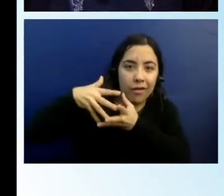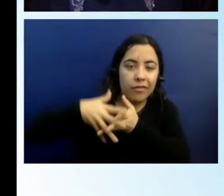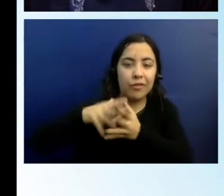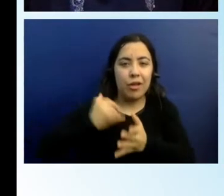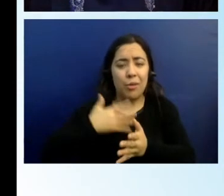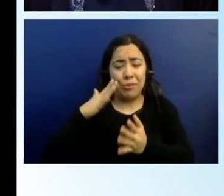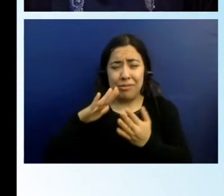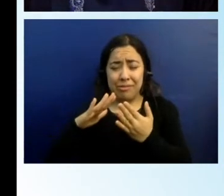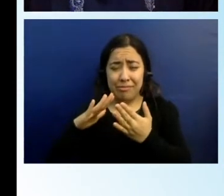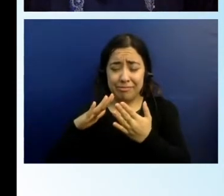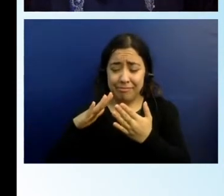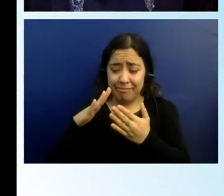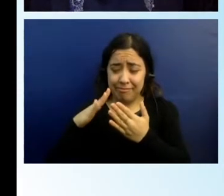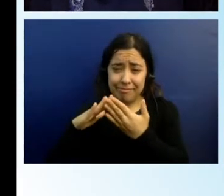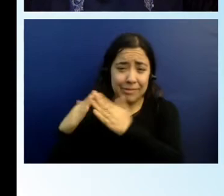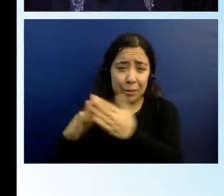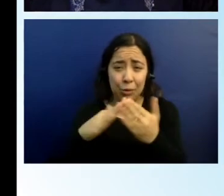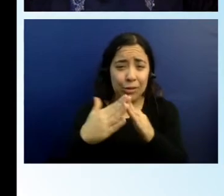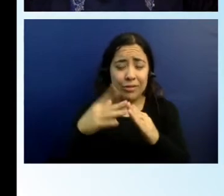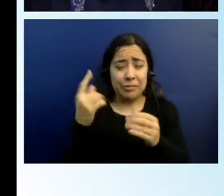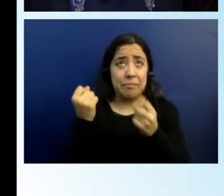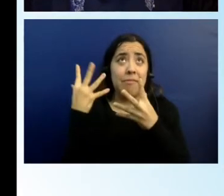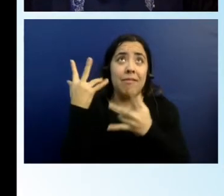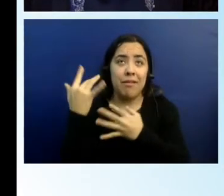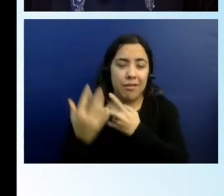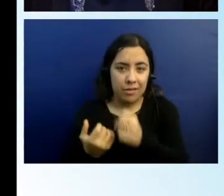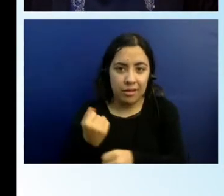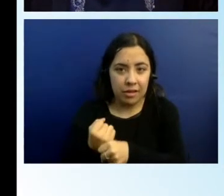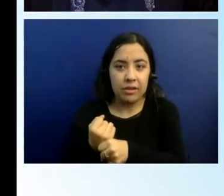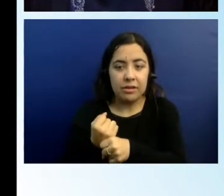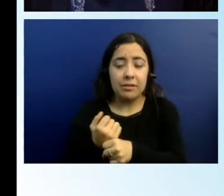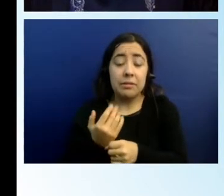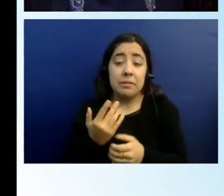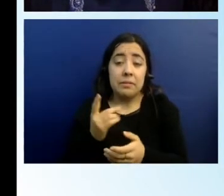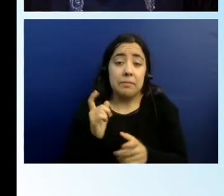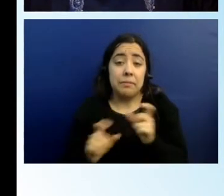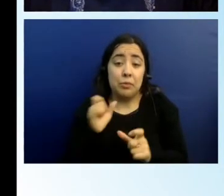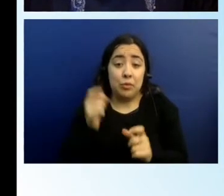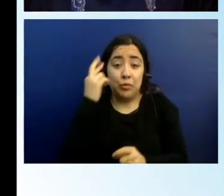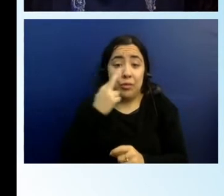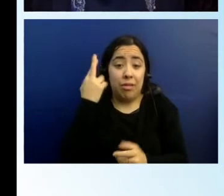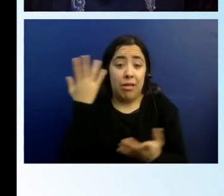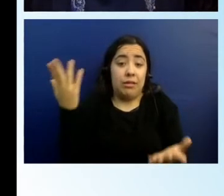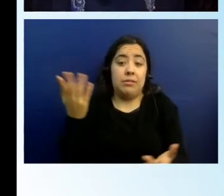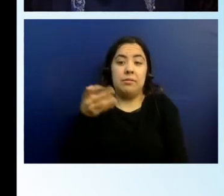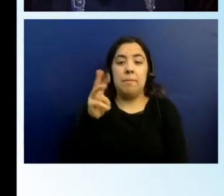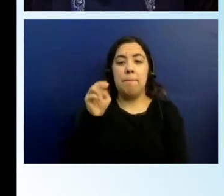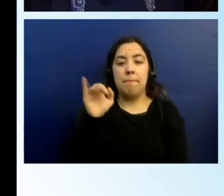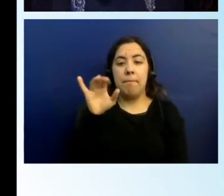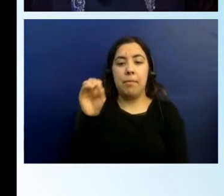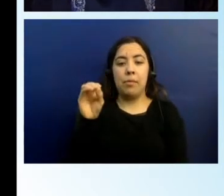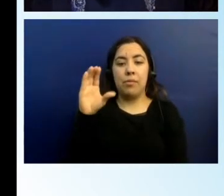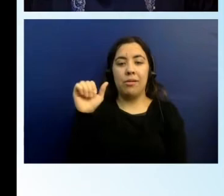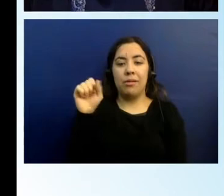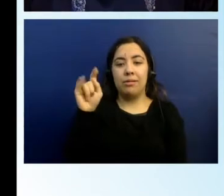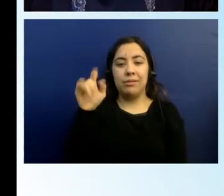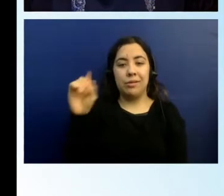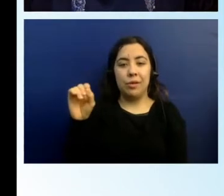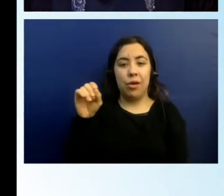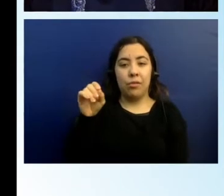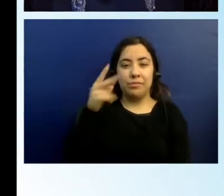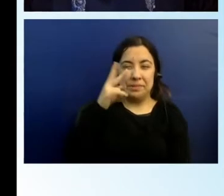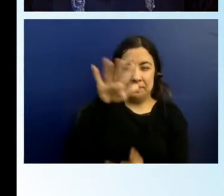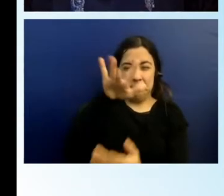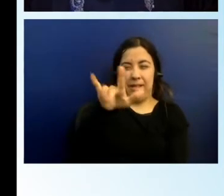decades. Oftentimes people don't realize that Mario Castillo, you see him there in the middle, he was a professor at Columbia College,